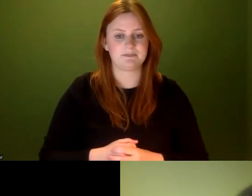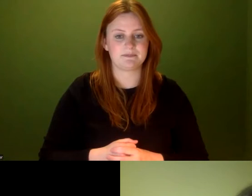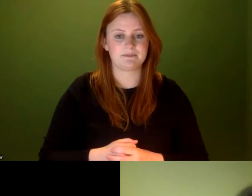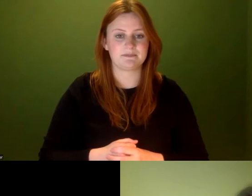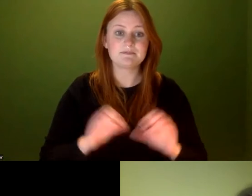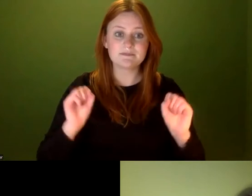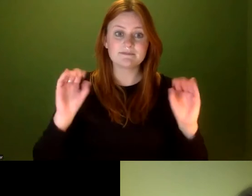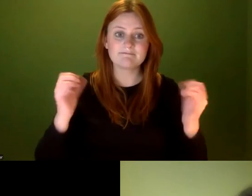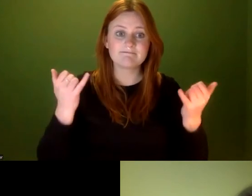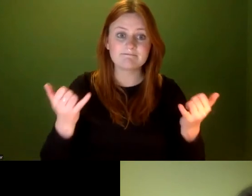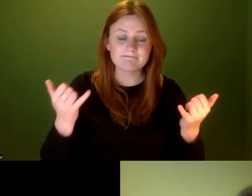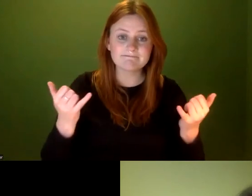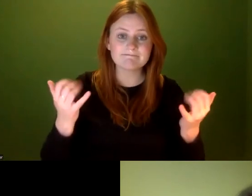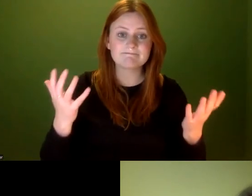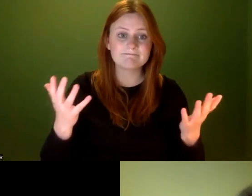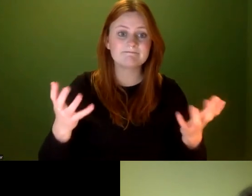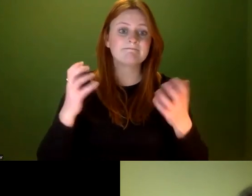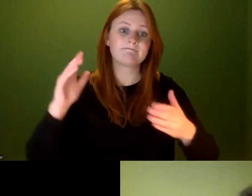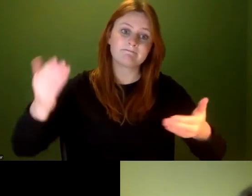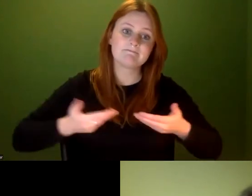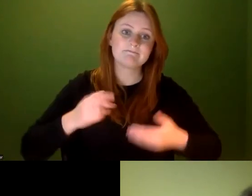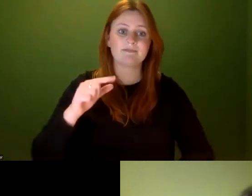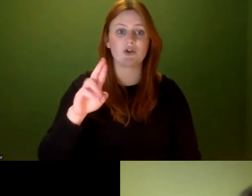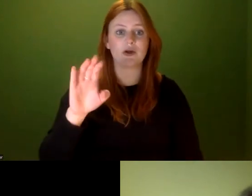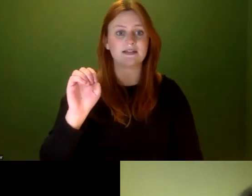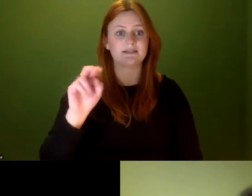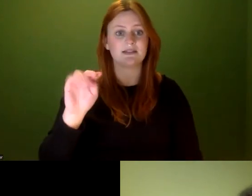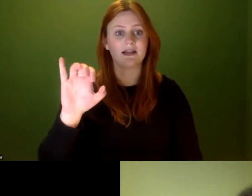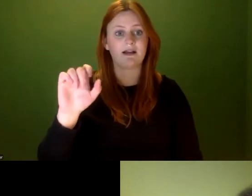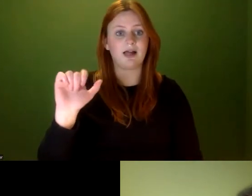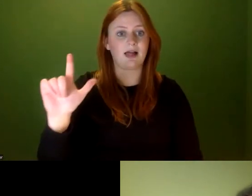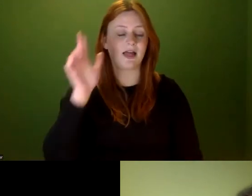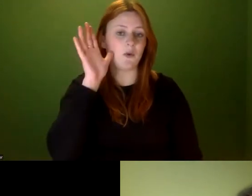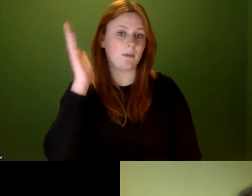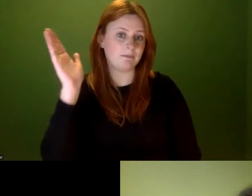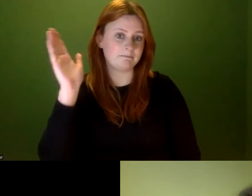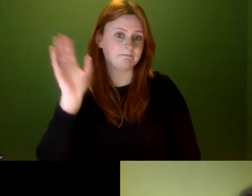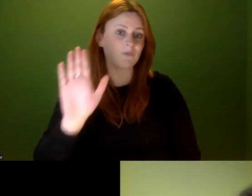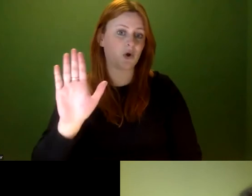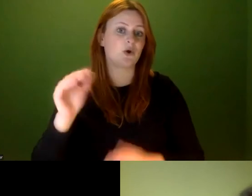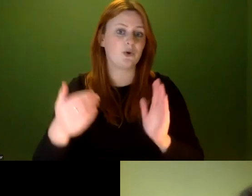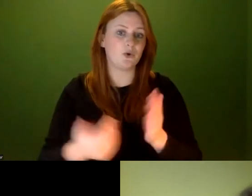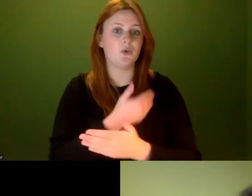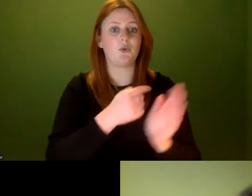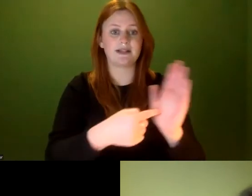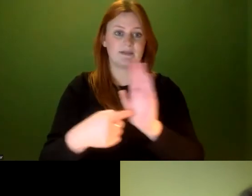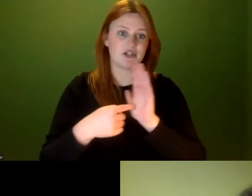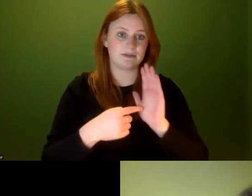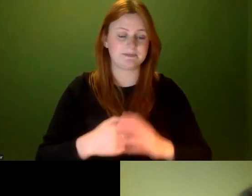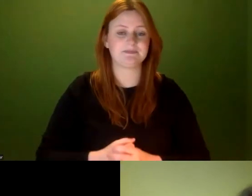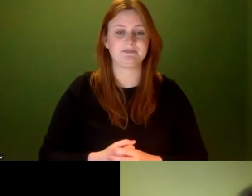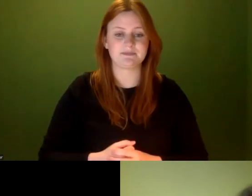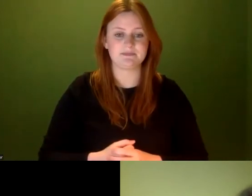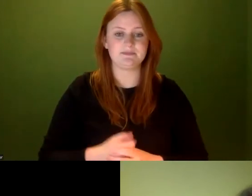So now I would like to go on and introduce Grace Nickel, who will be speaking to us tonight about her new exhibition.